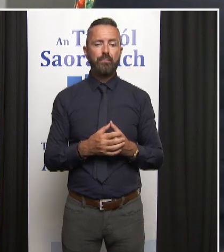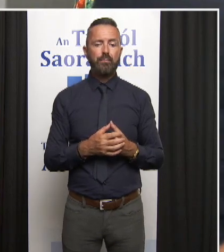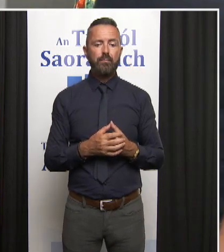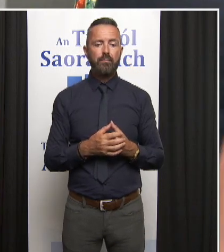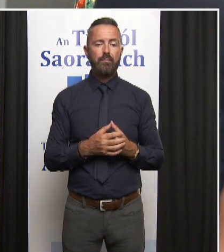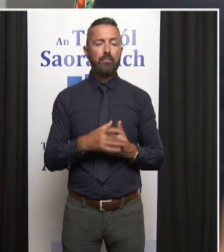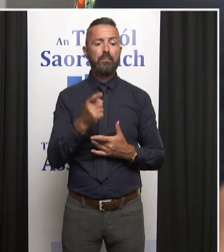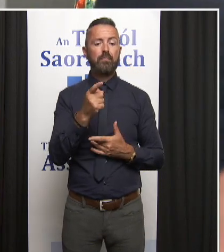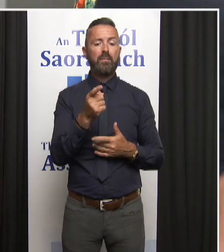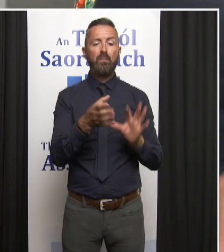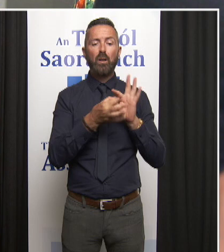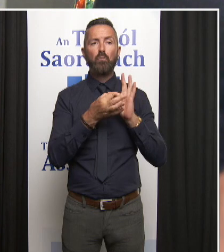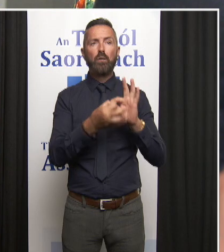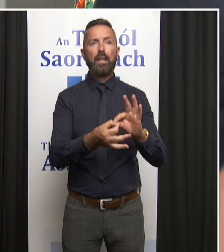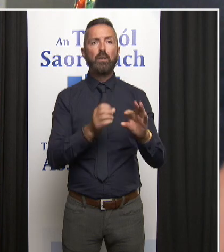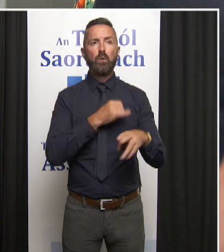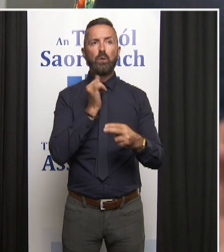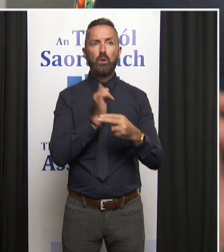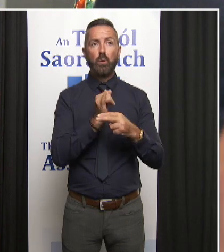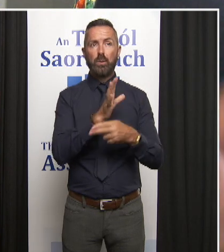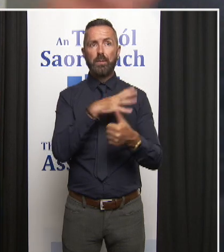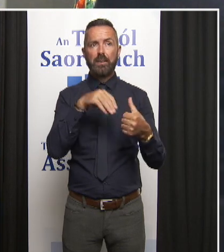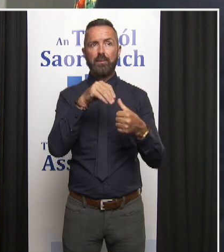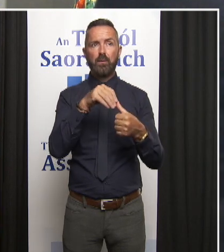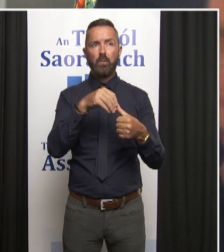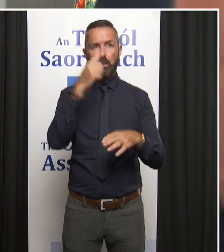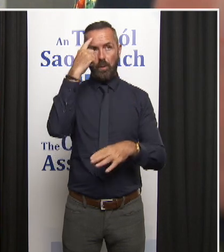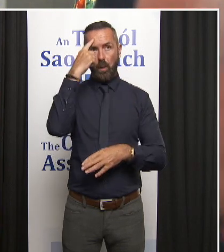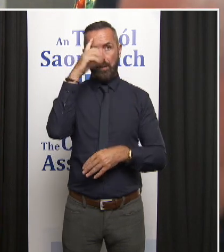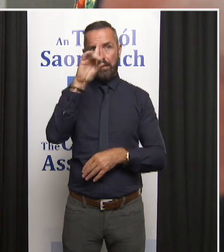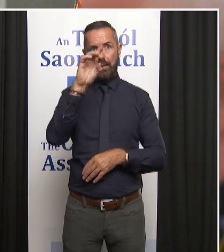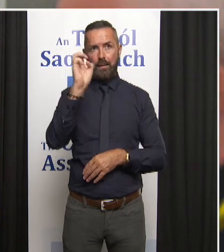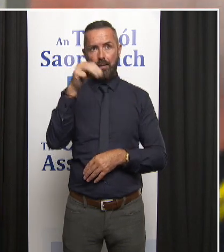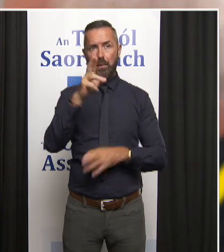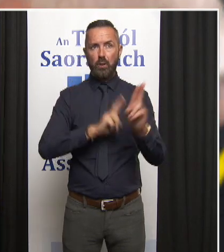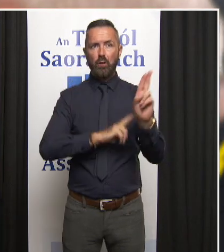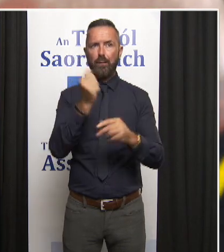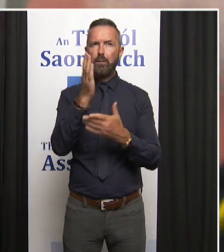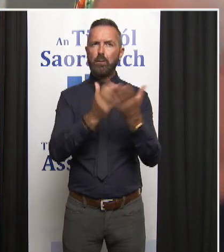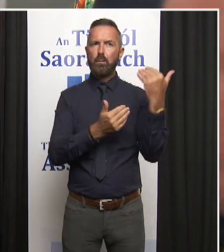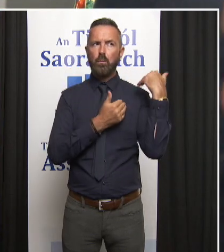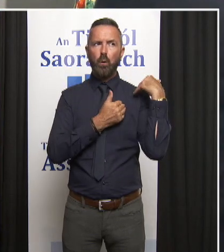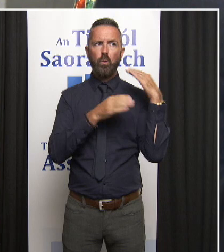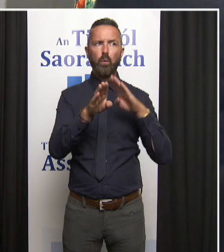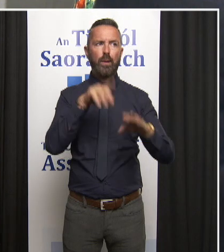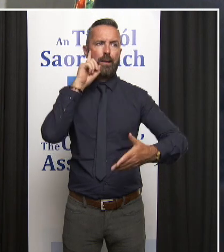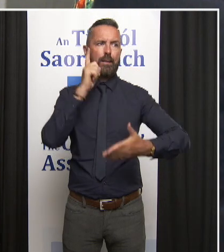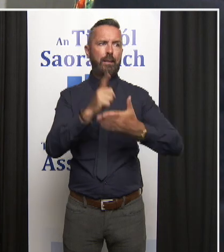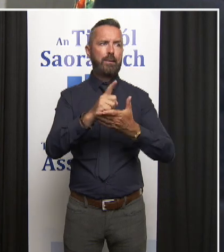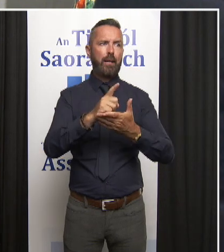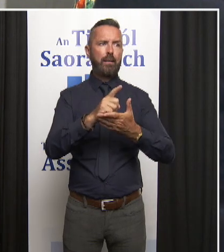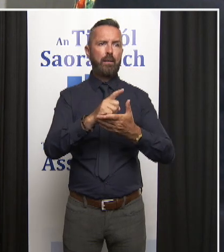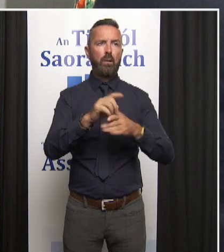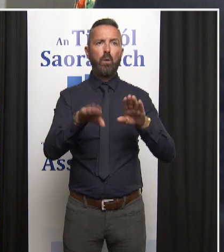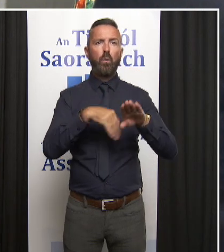In relation to schools in particular, we thought that the DEM should have a role in deciding where they go, but it should be done